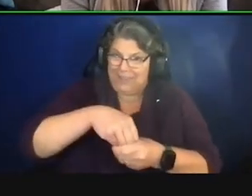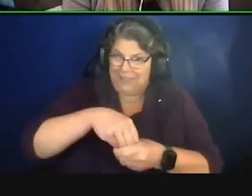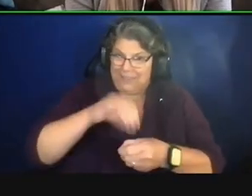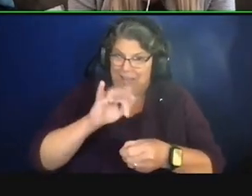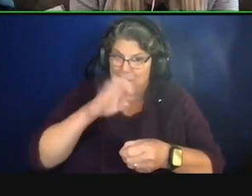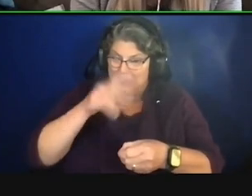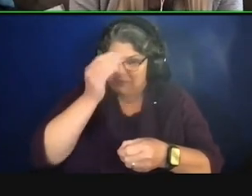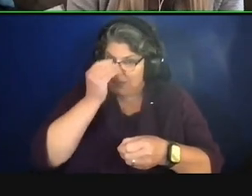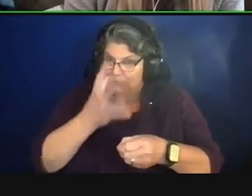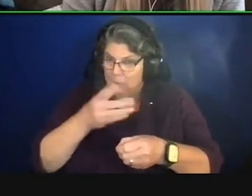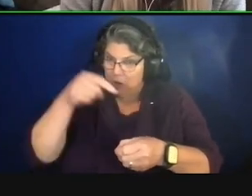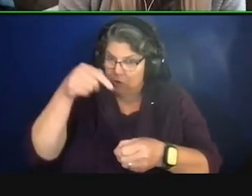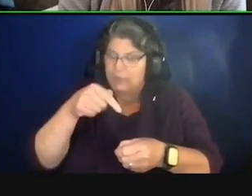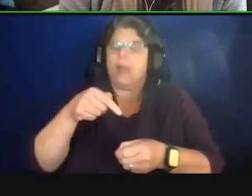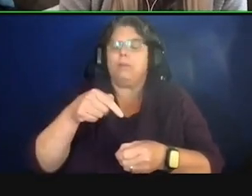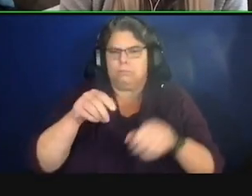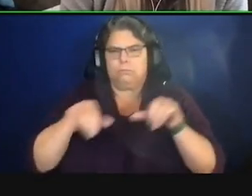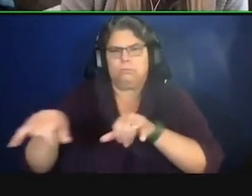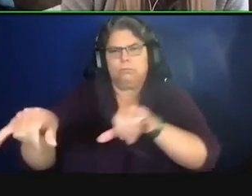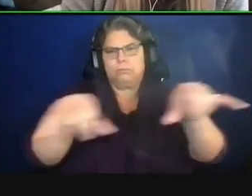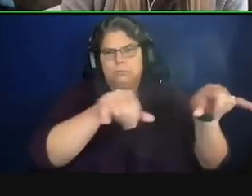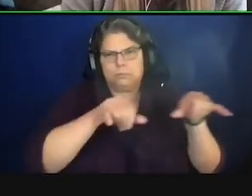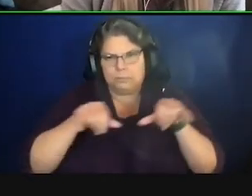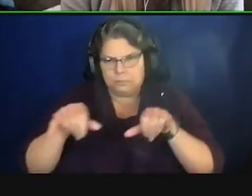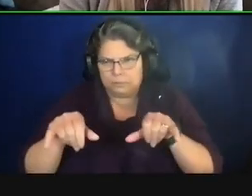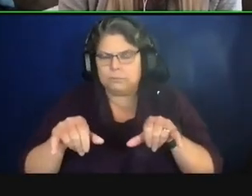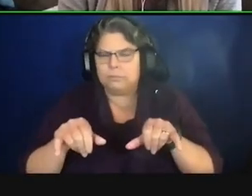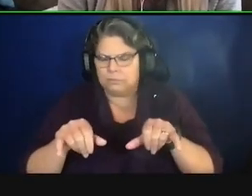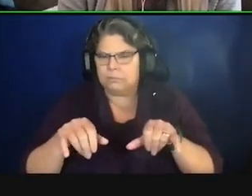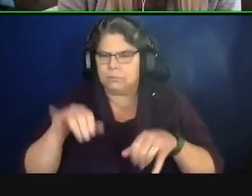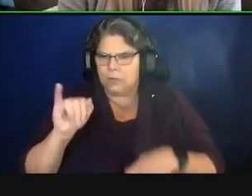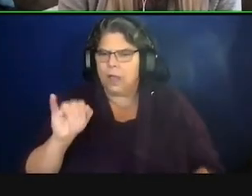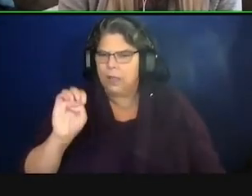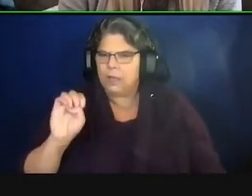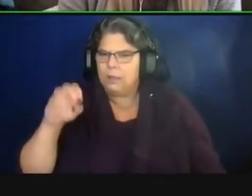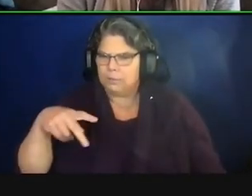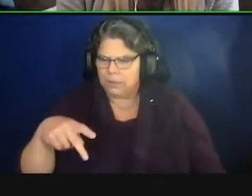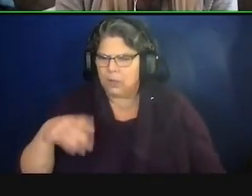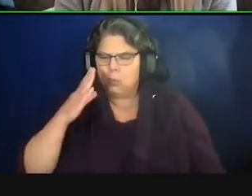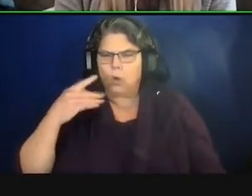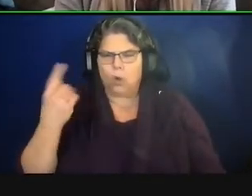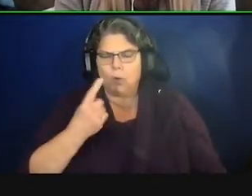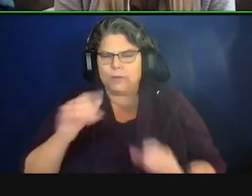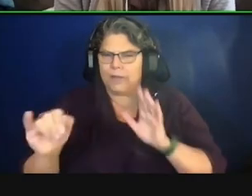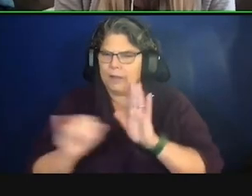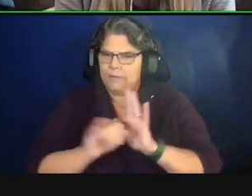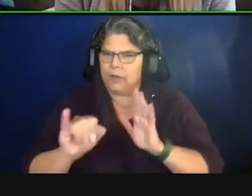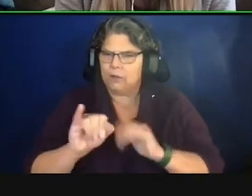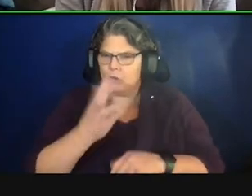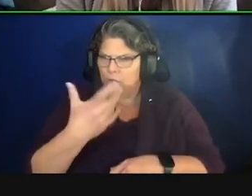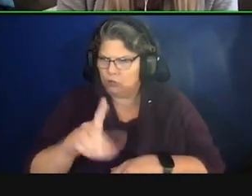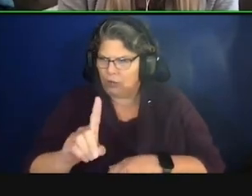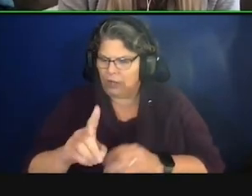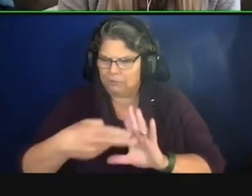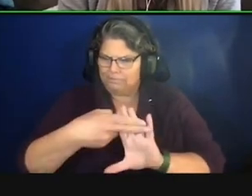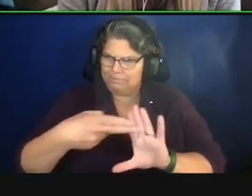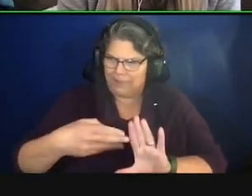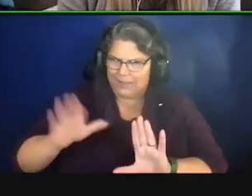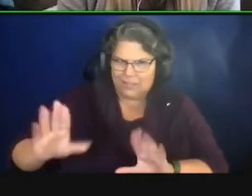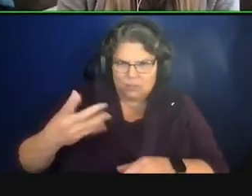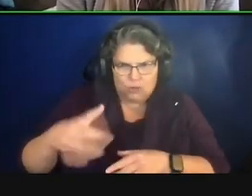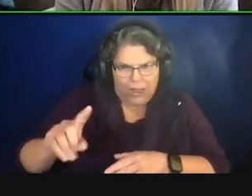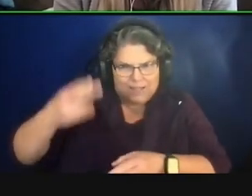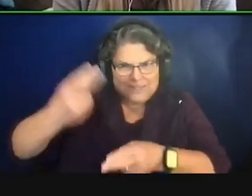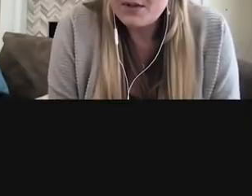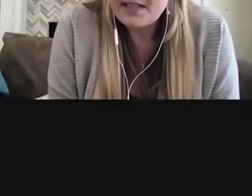very consistent. So an IEP is always going to identify your child by name.